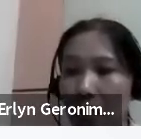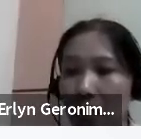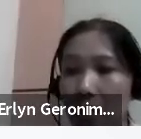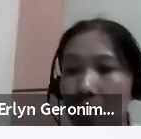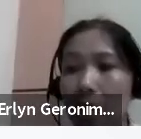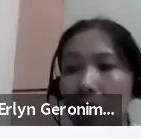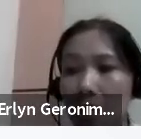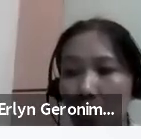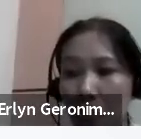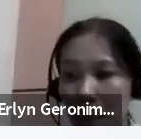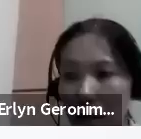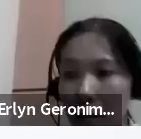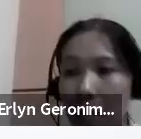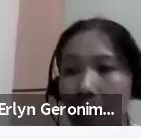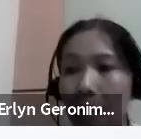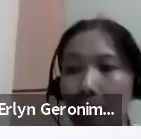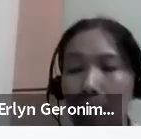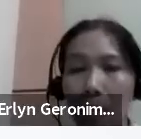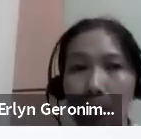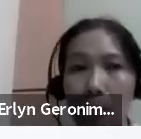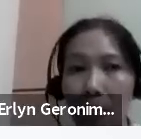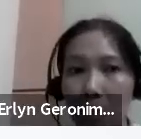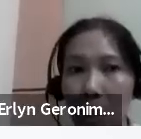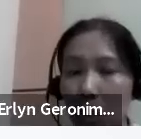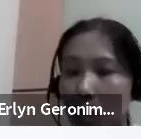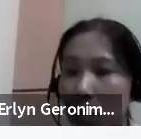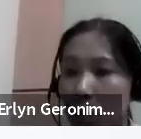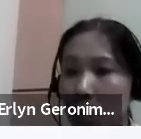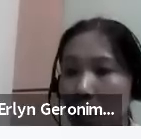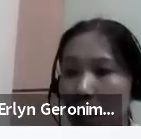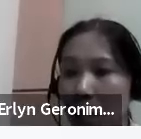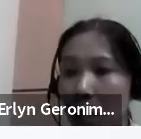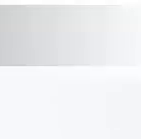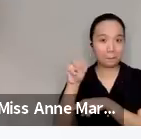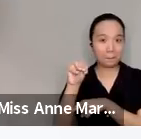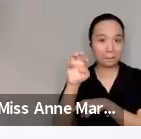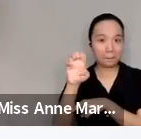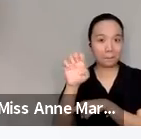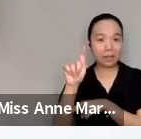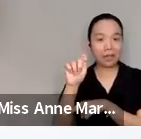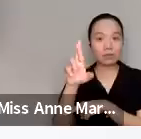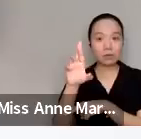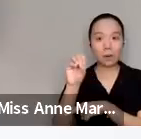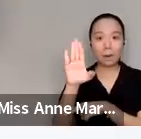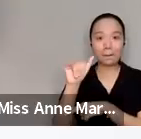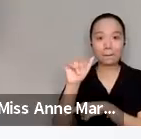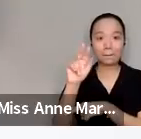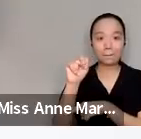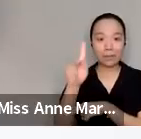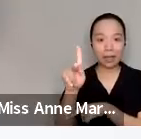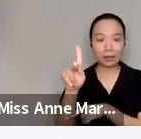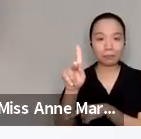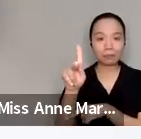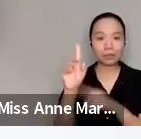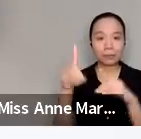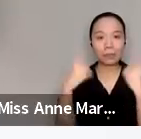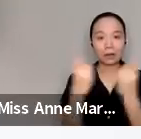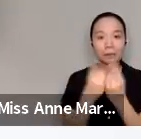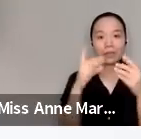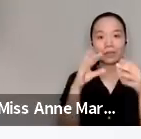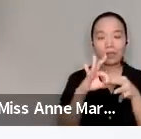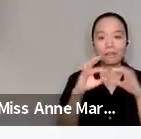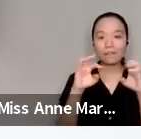5, is a movement led by Metrobank Foundation Incorporated, the Department of Education, or